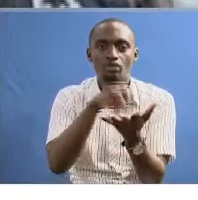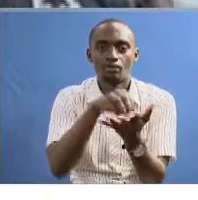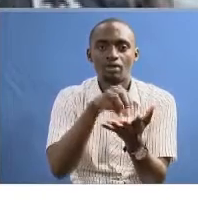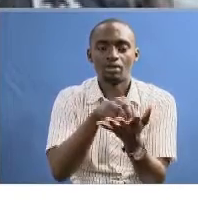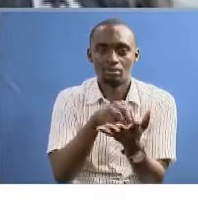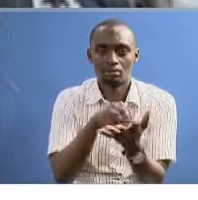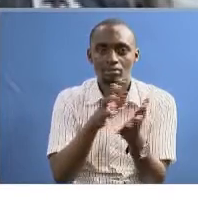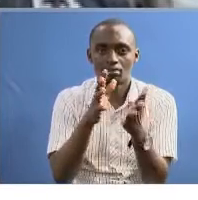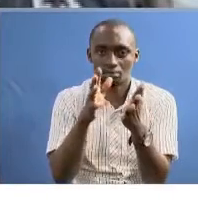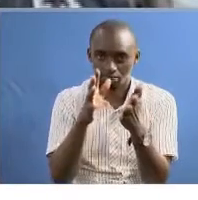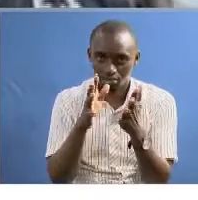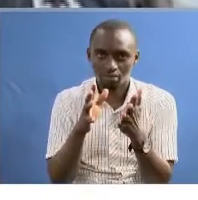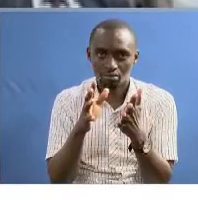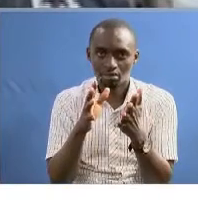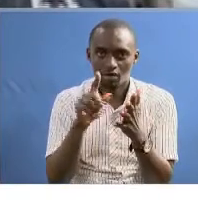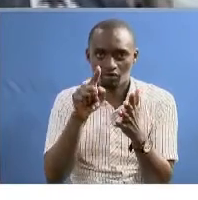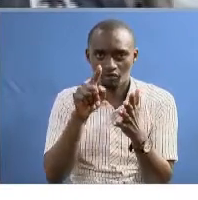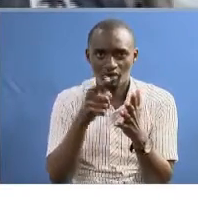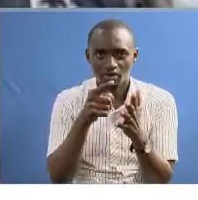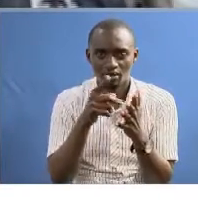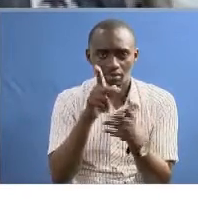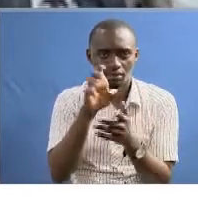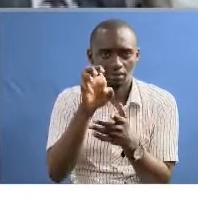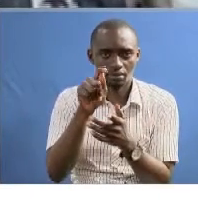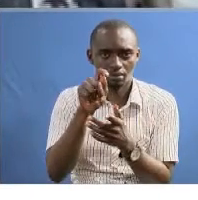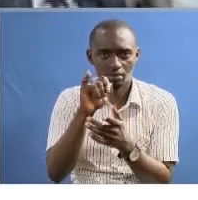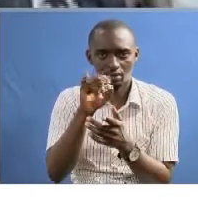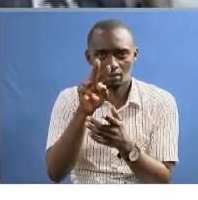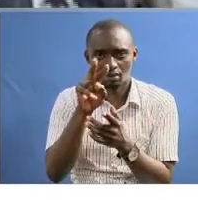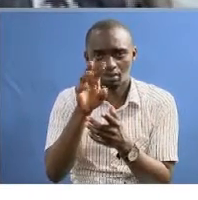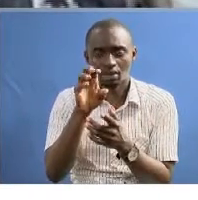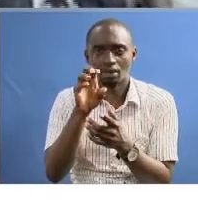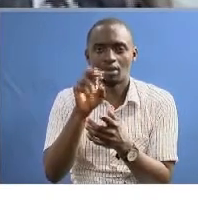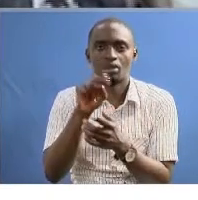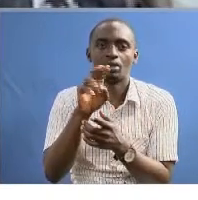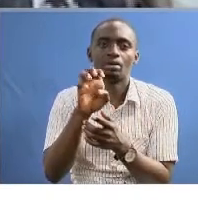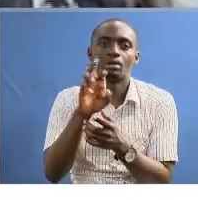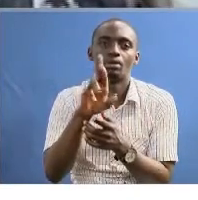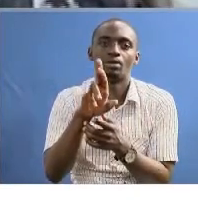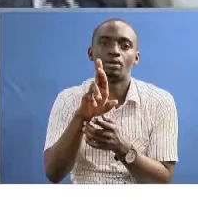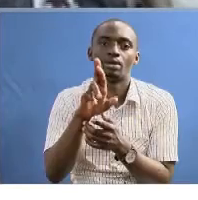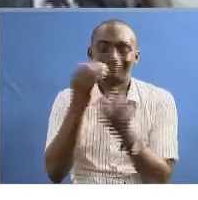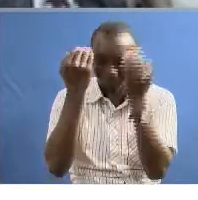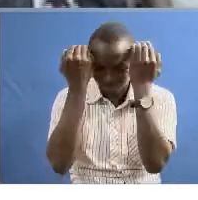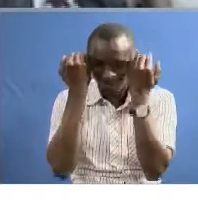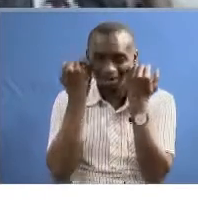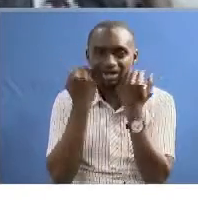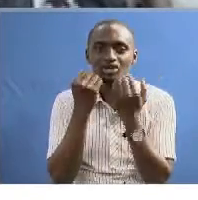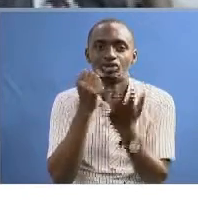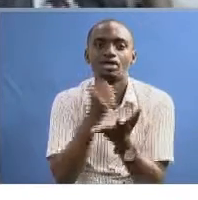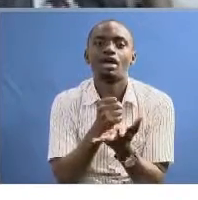My Lord, firstly, the petitioners in Petition 145 are judicial staffs.